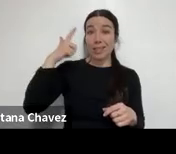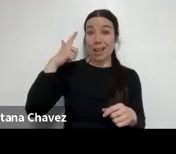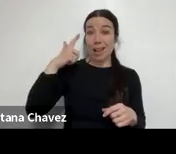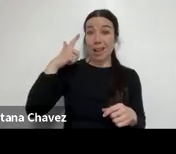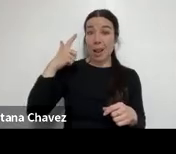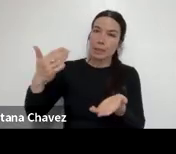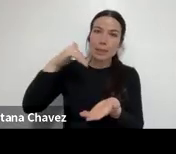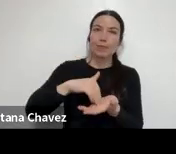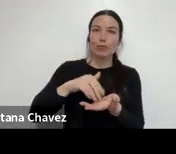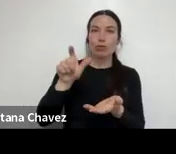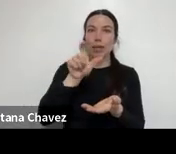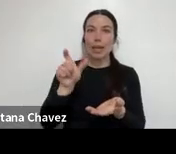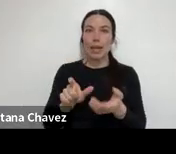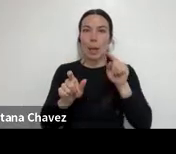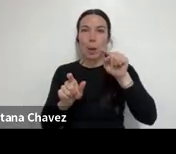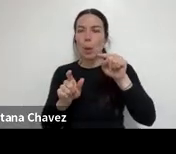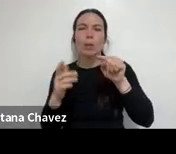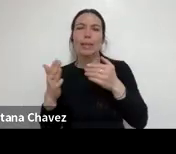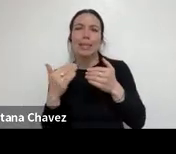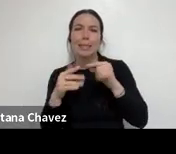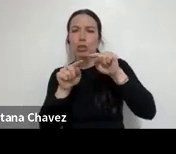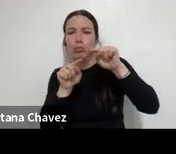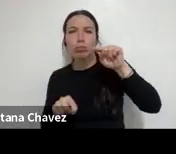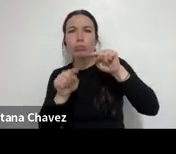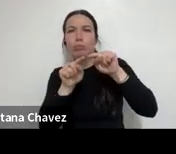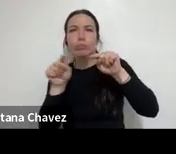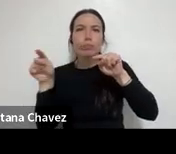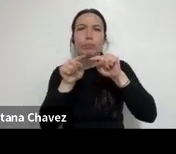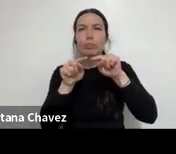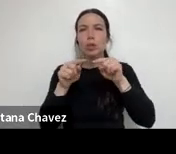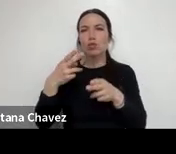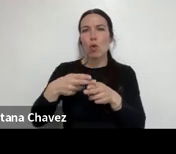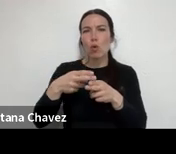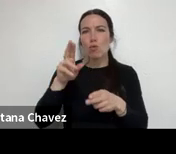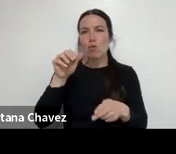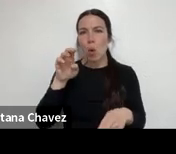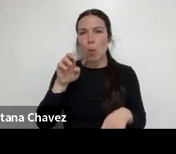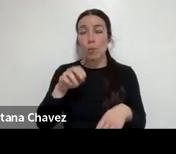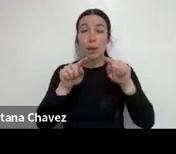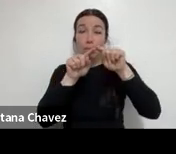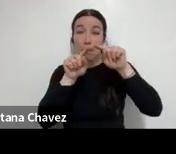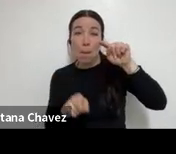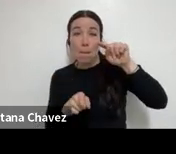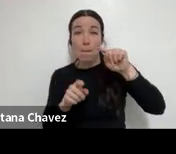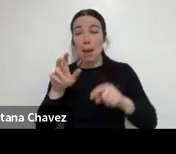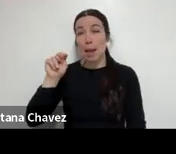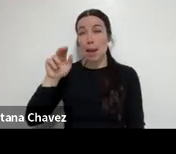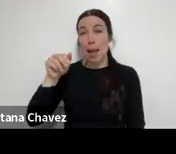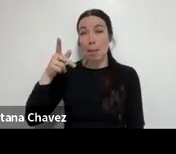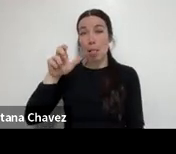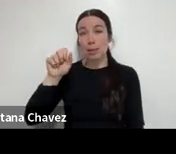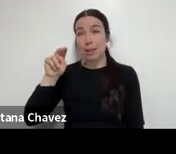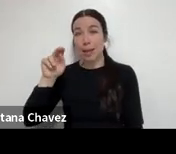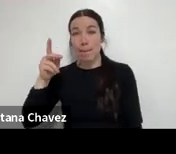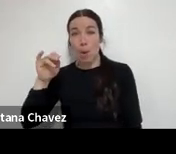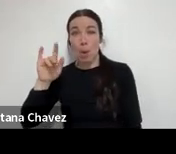you want to have a day trip in Rome. Naples a little further, but certainly some students manage